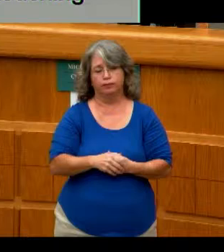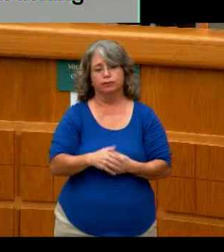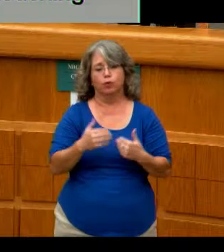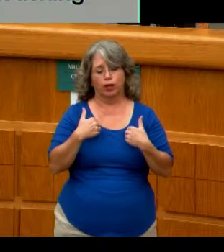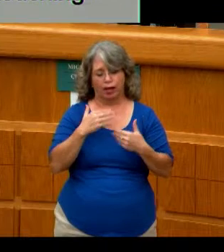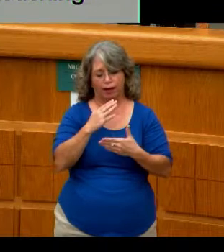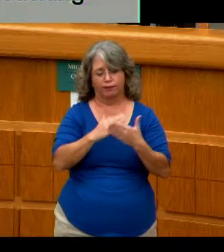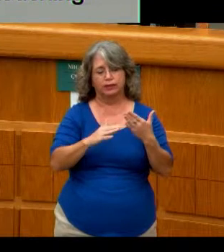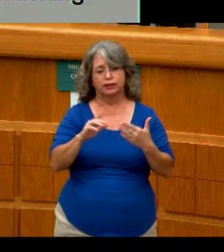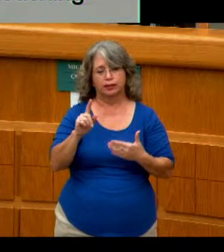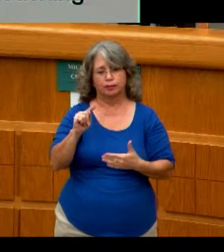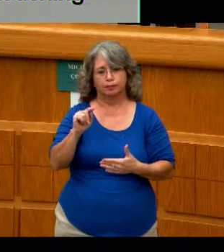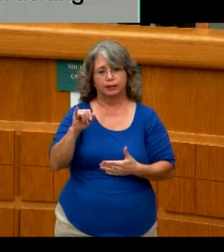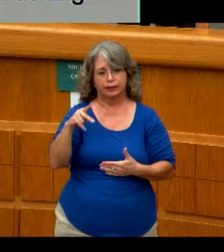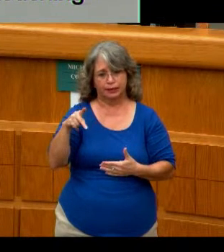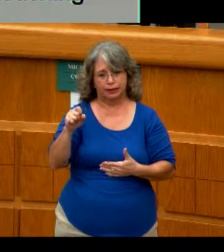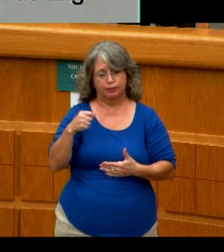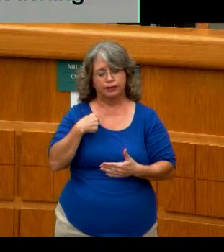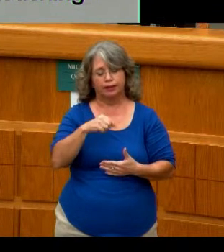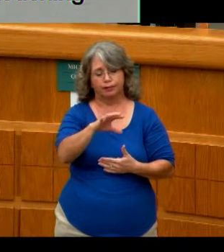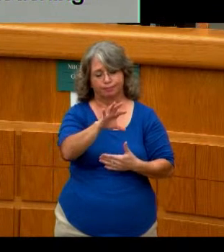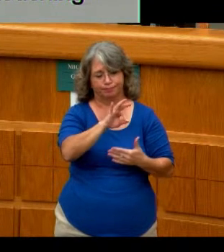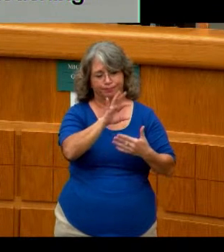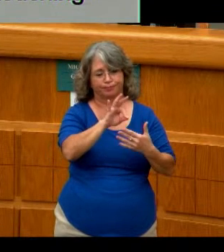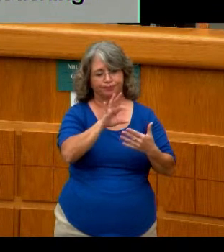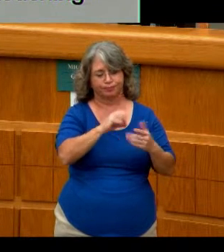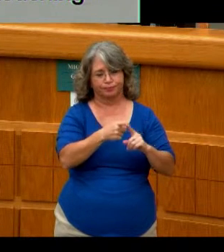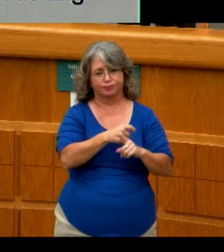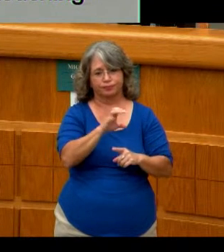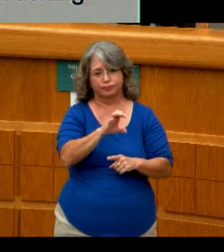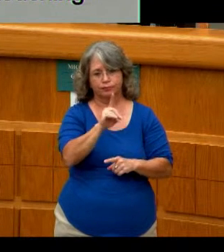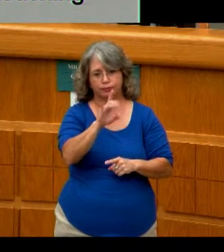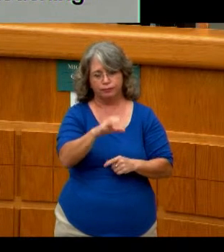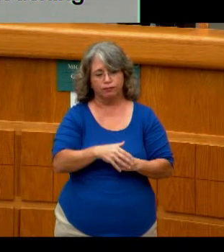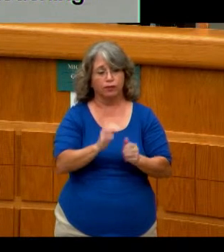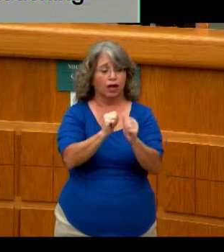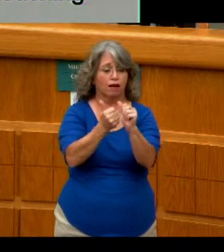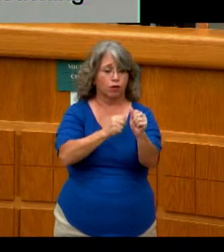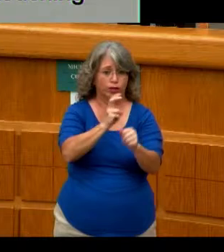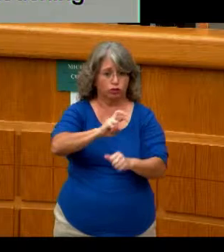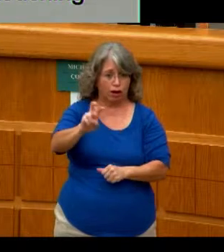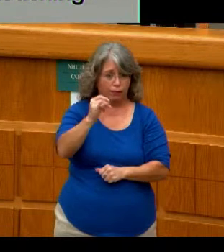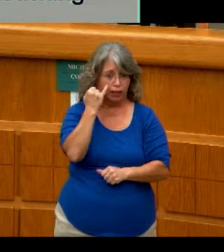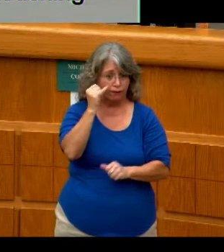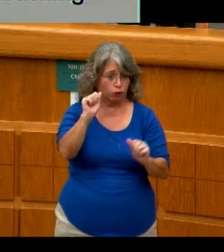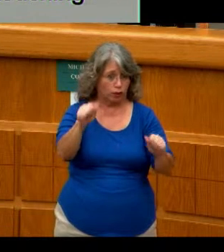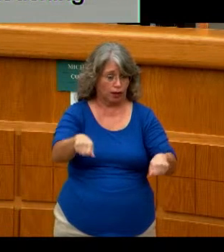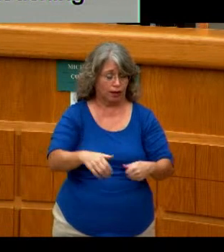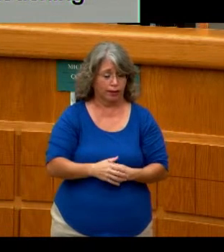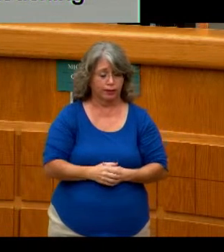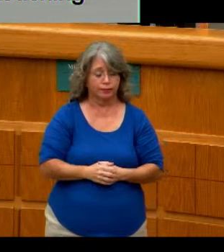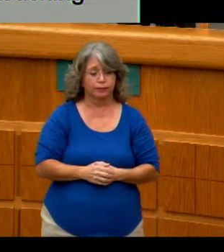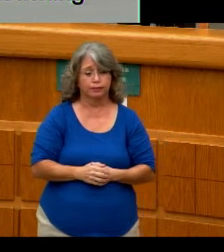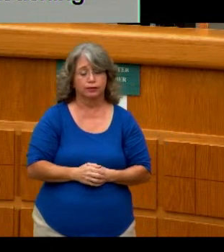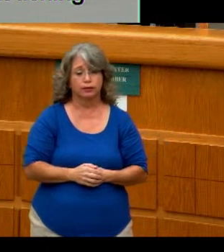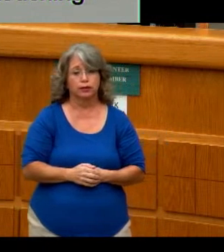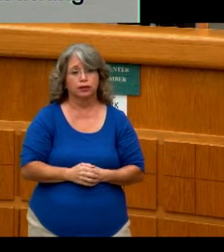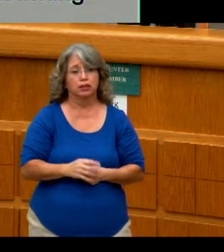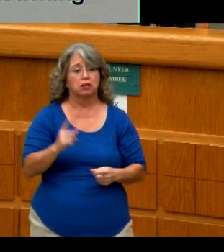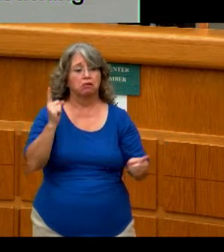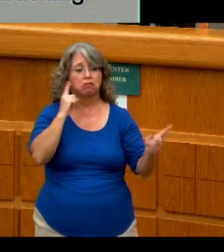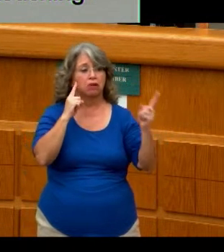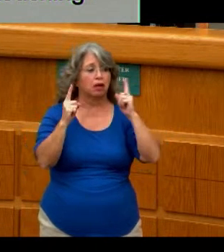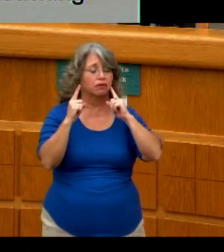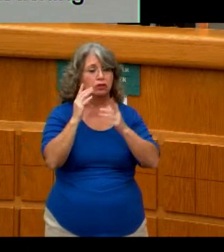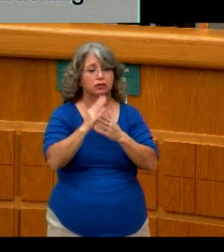So with that, let's talk about Thanksgiving 2020. And we have some tips here. I pulled most of these from the CDC's website, as well as the